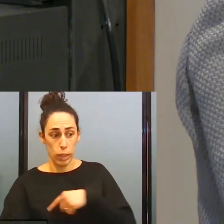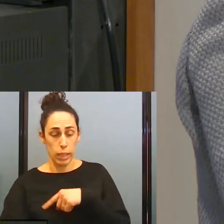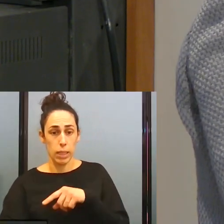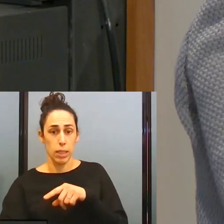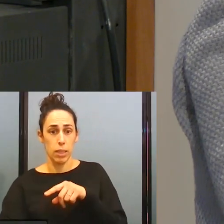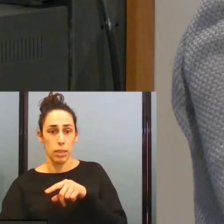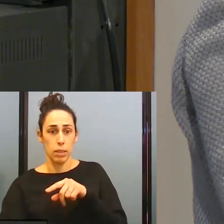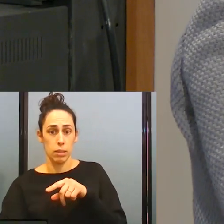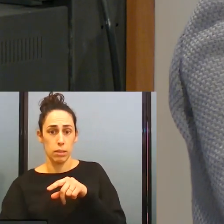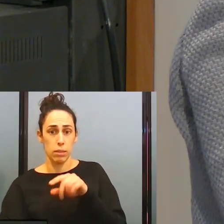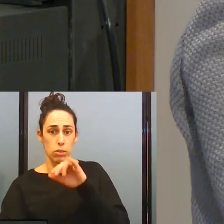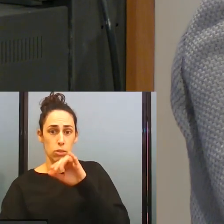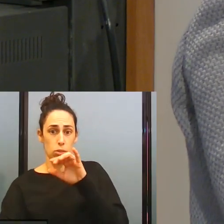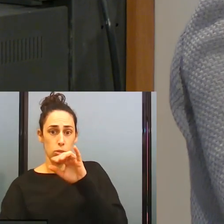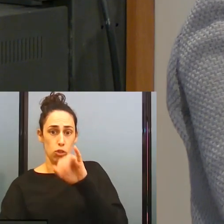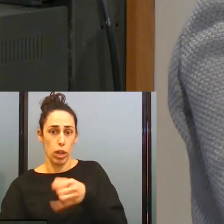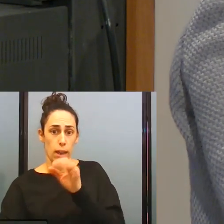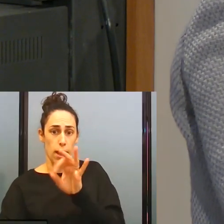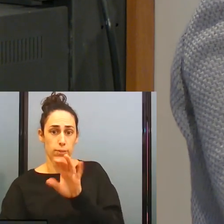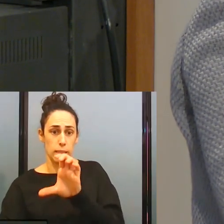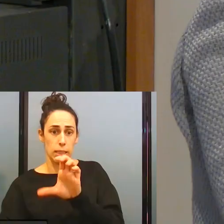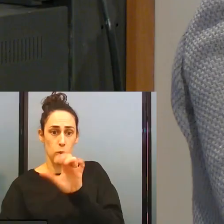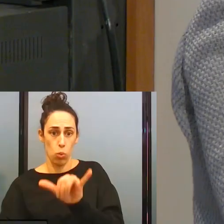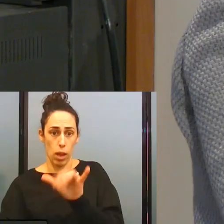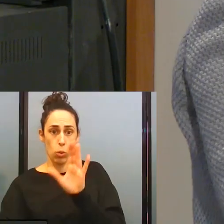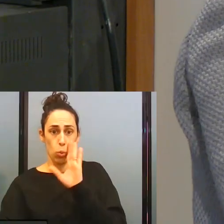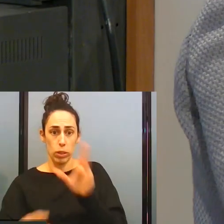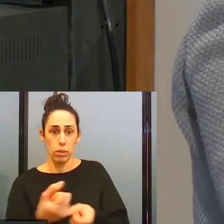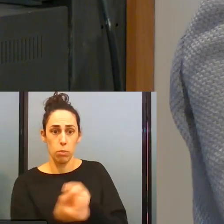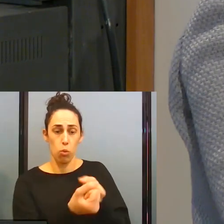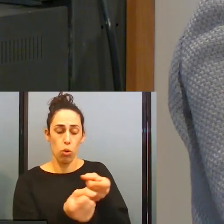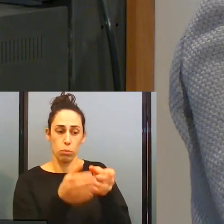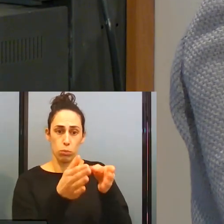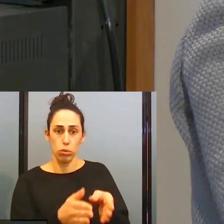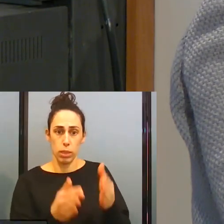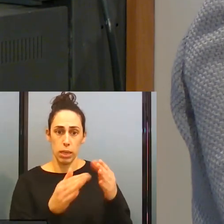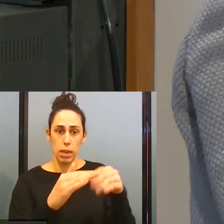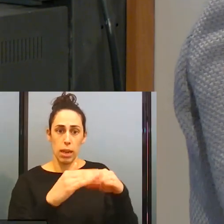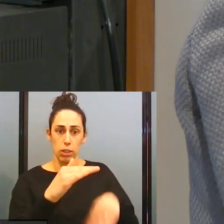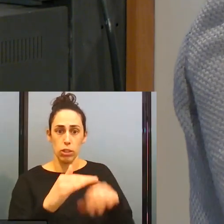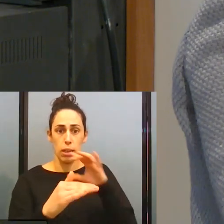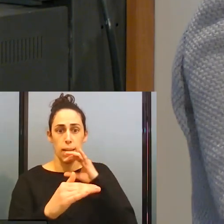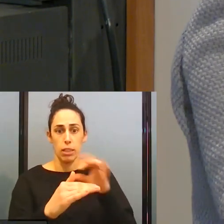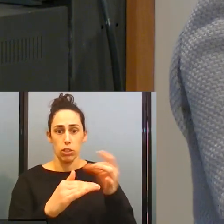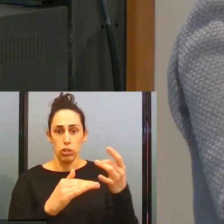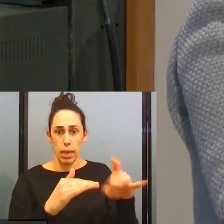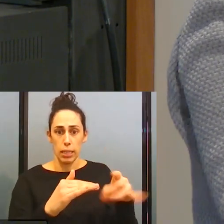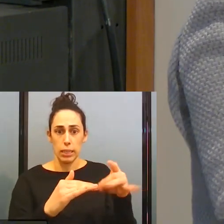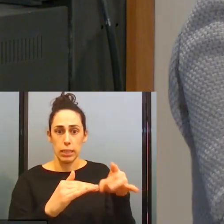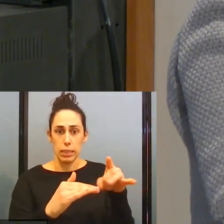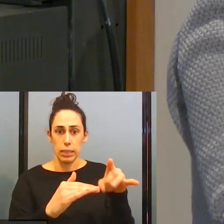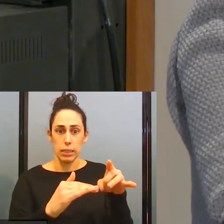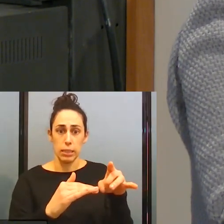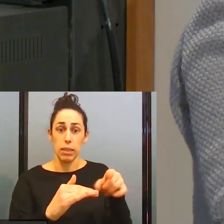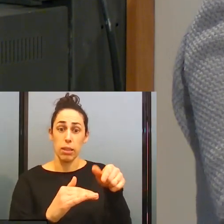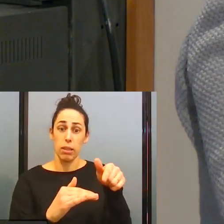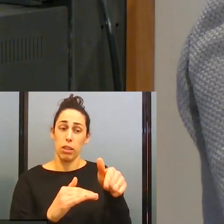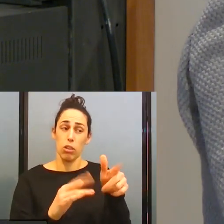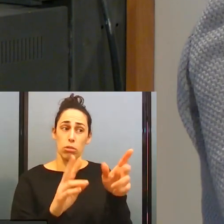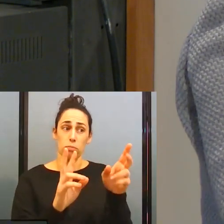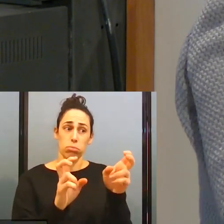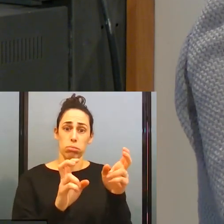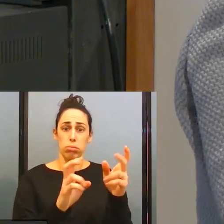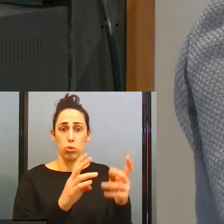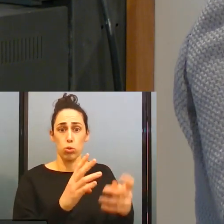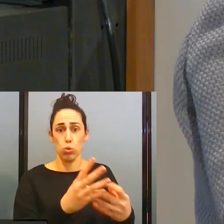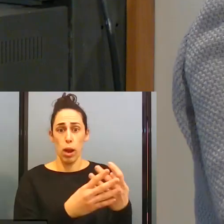time of the alleged crime, charged under the YCJA, but are now over 18? So at the very least, we would give them